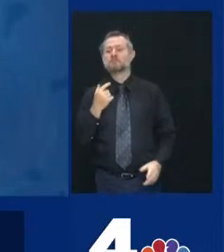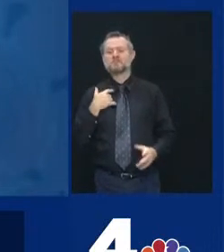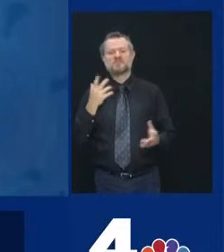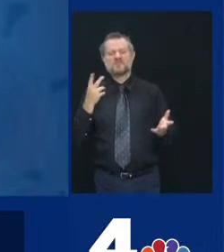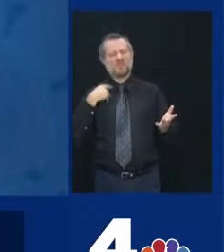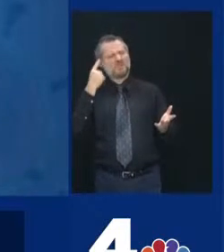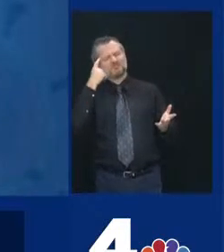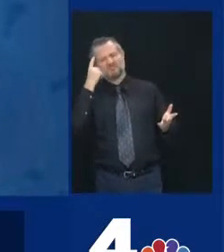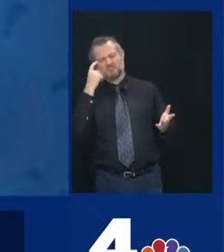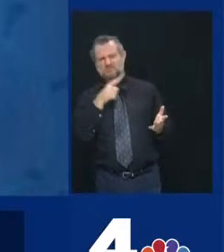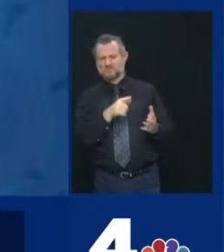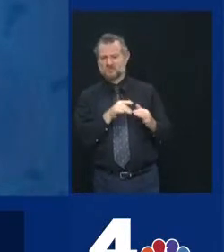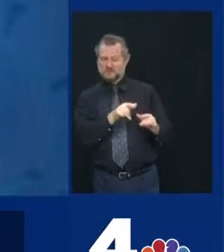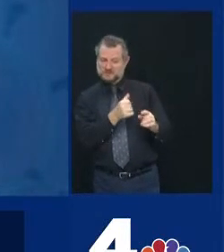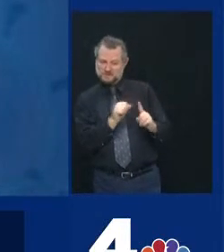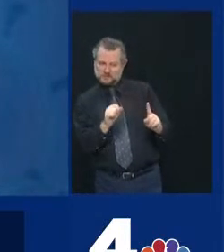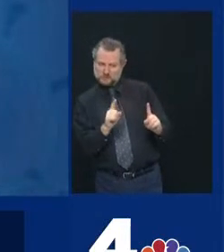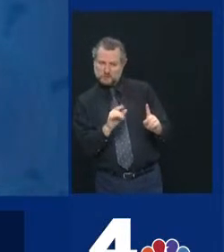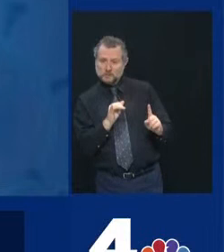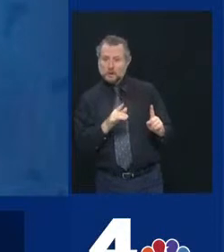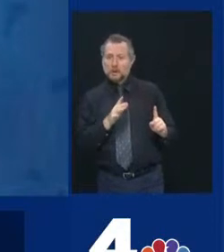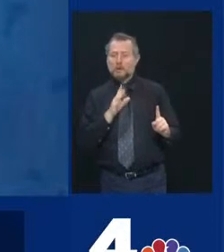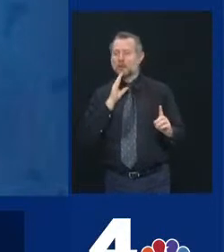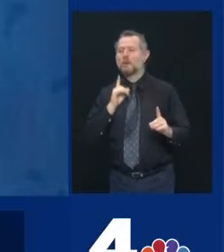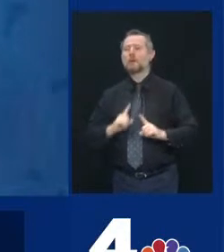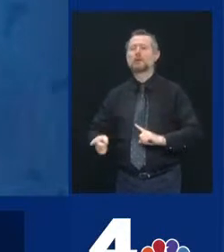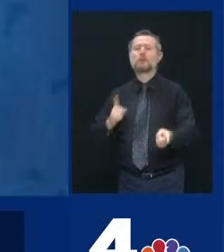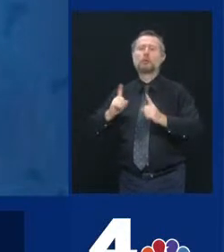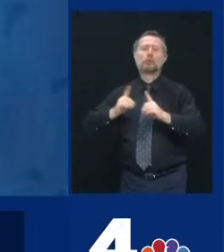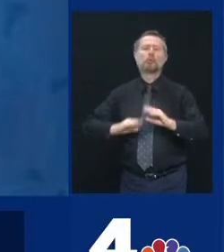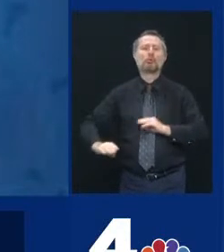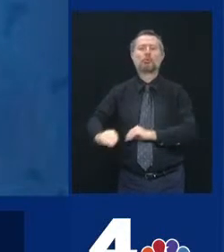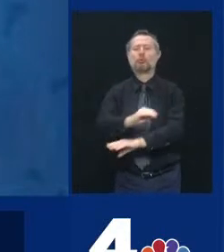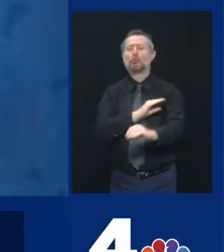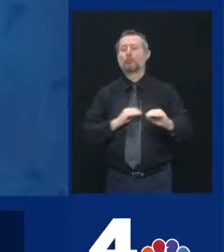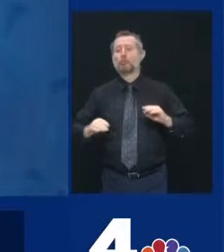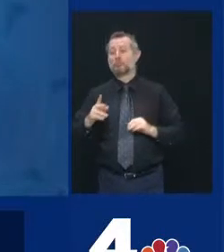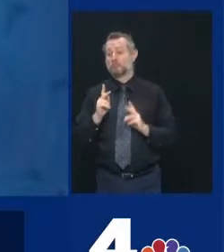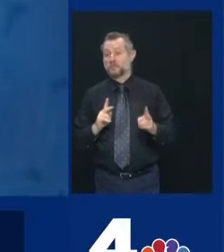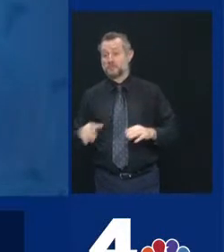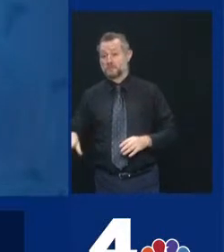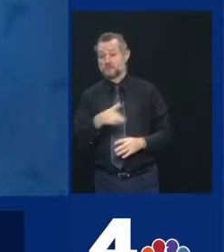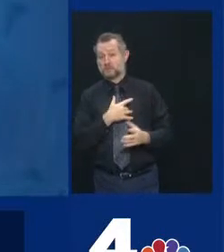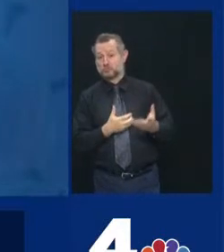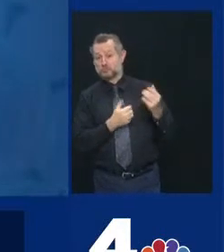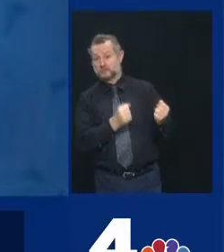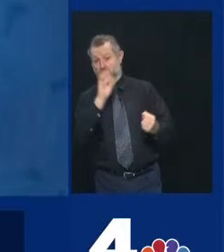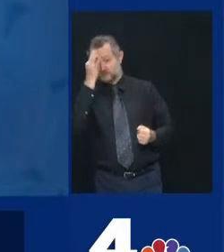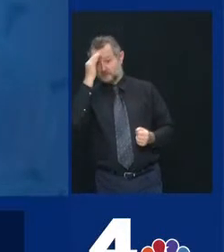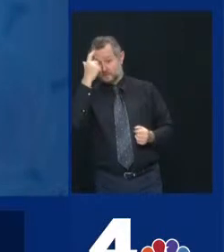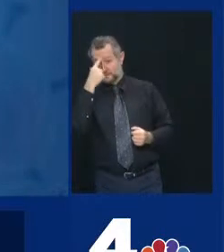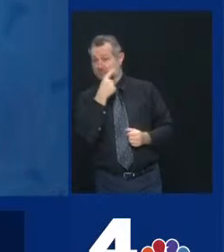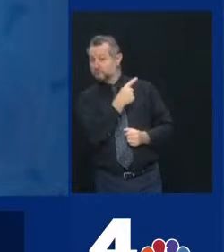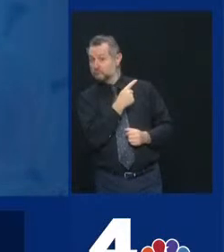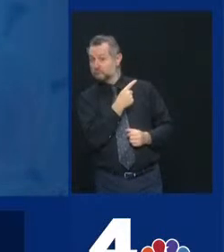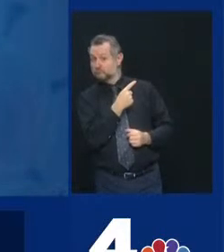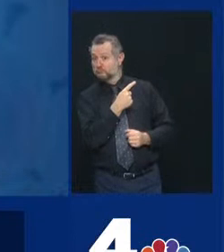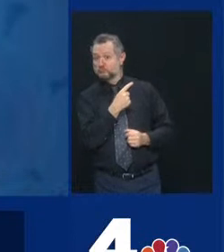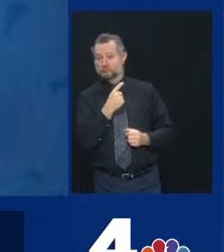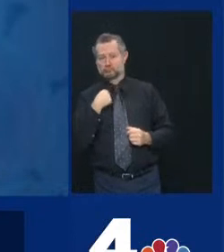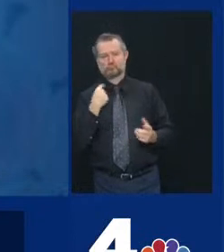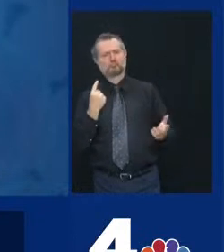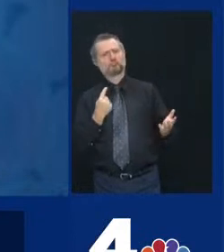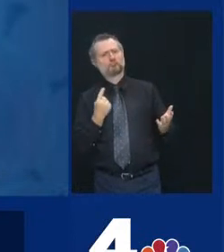rumors, and there's not a lot of trust, let's be honest, in the federal health organizations right now. And